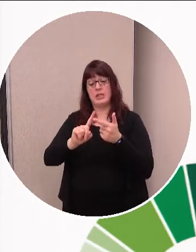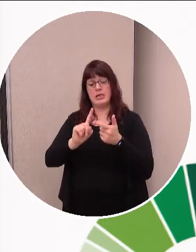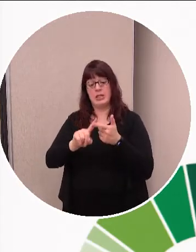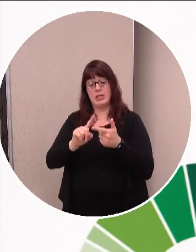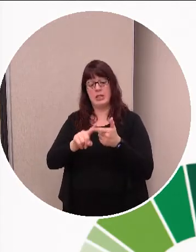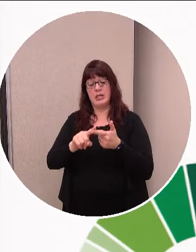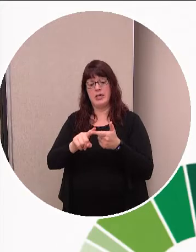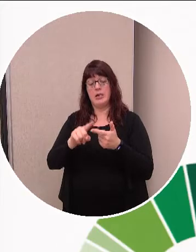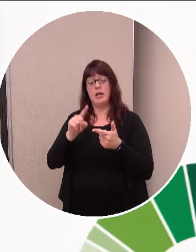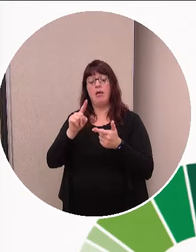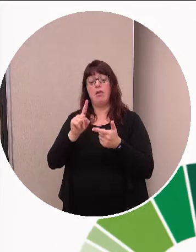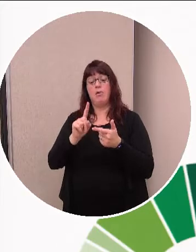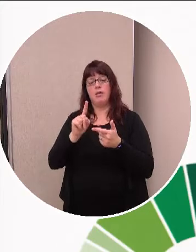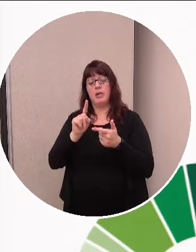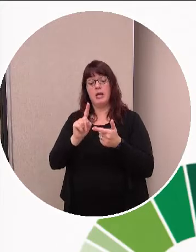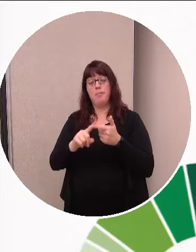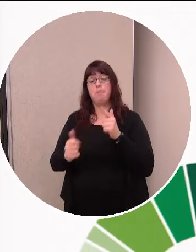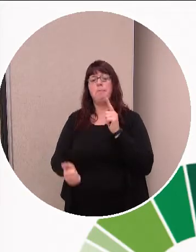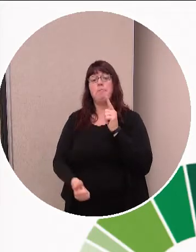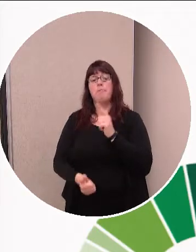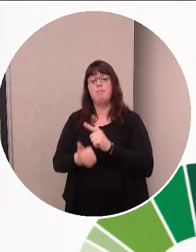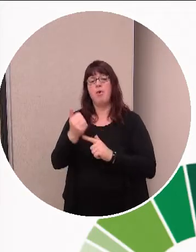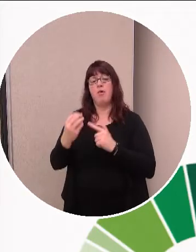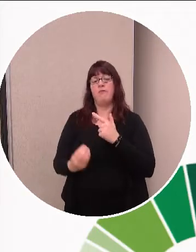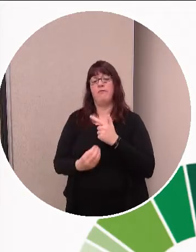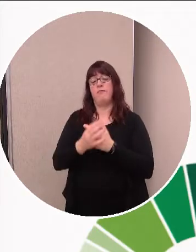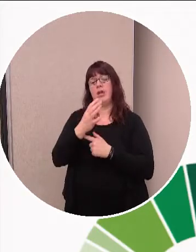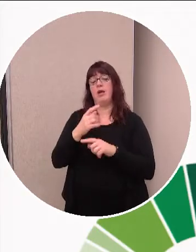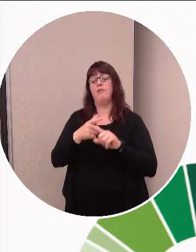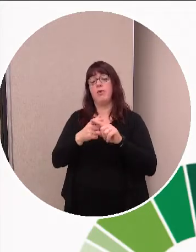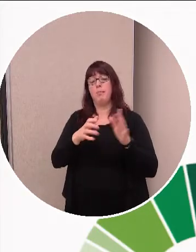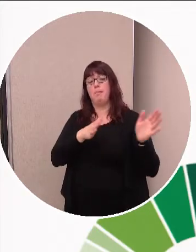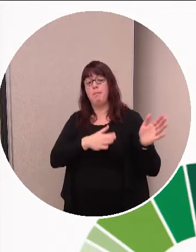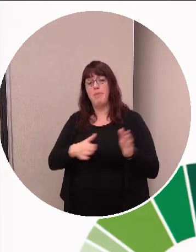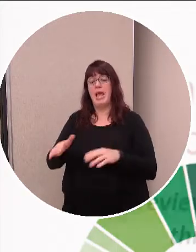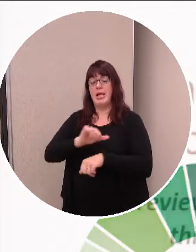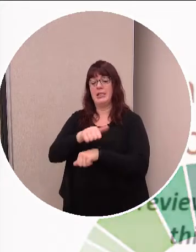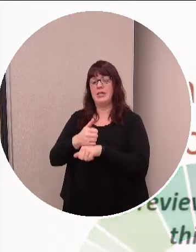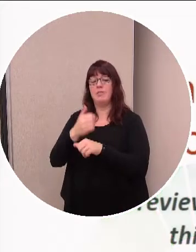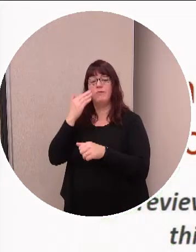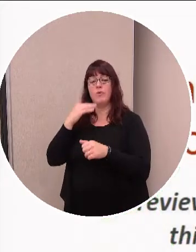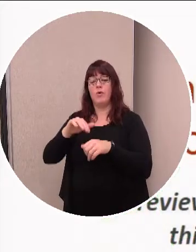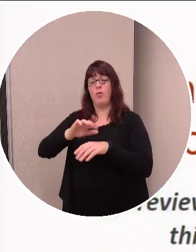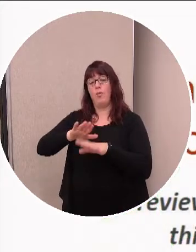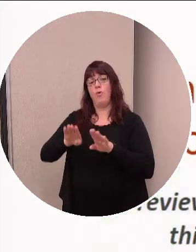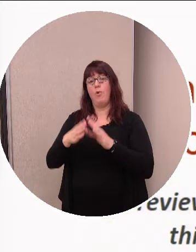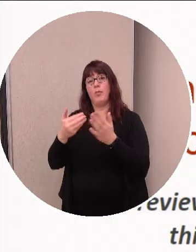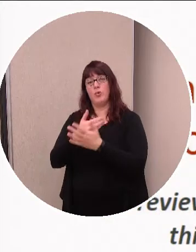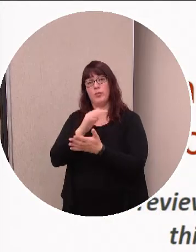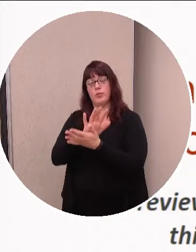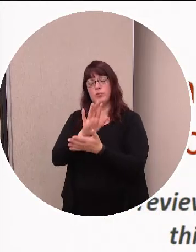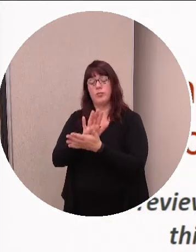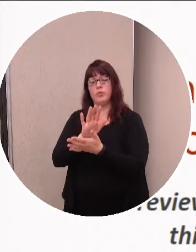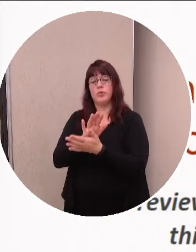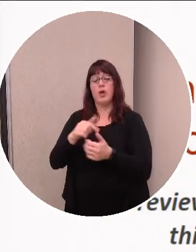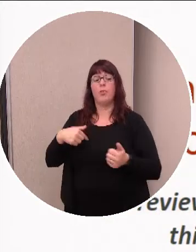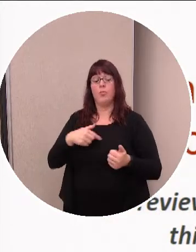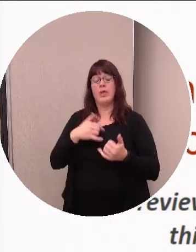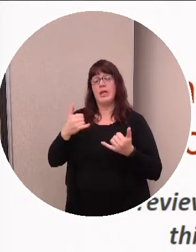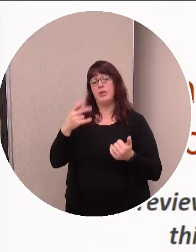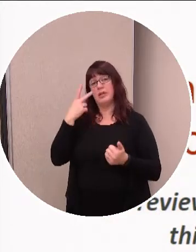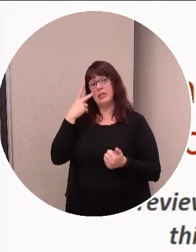the ones that are most affected by the planned configuration. And here we